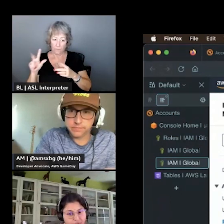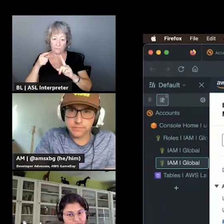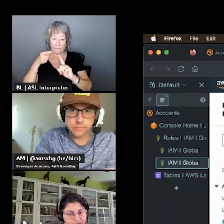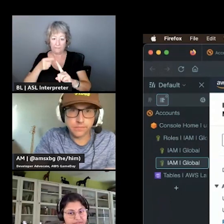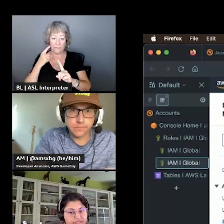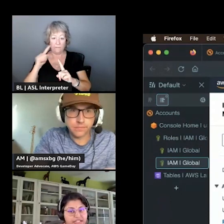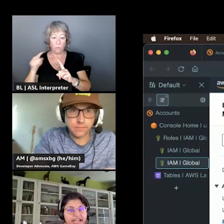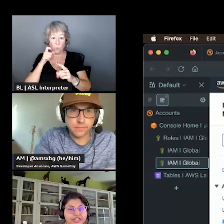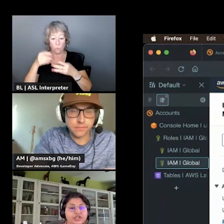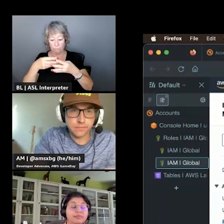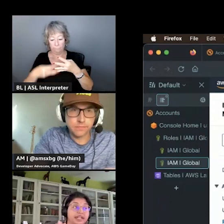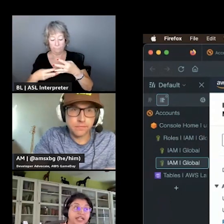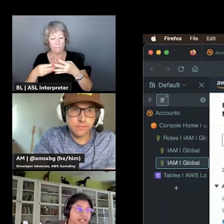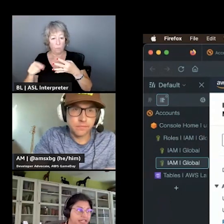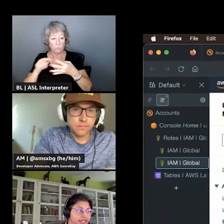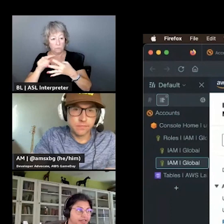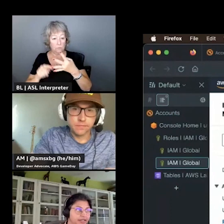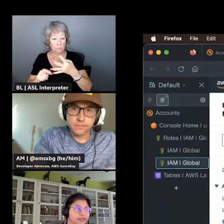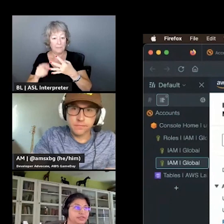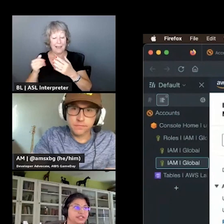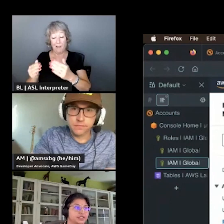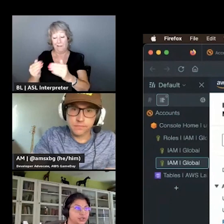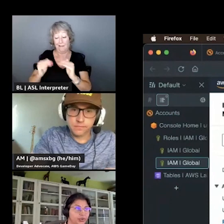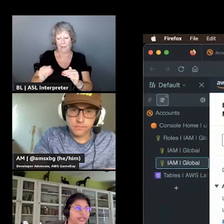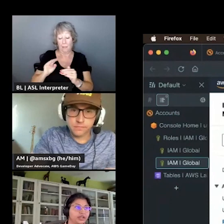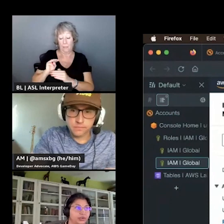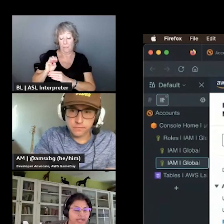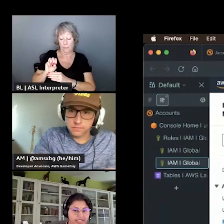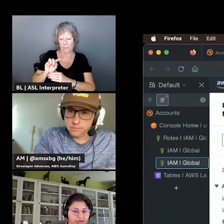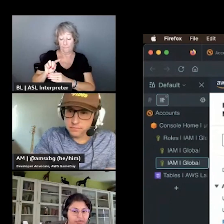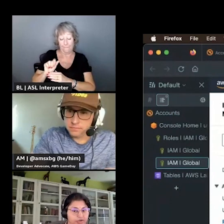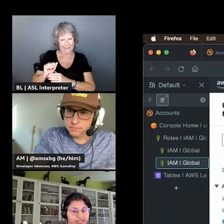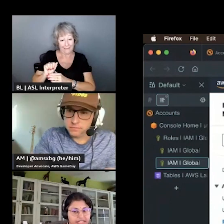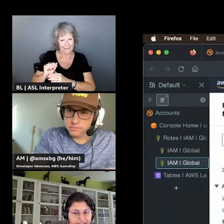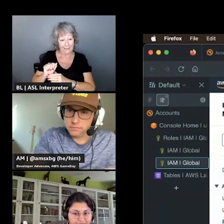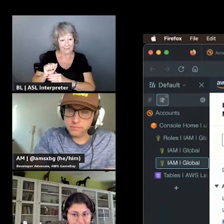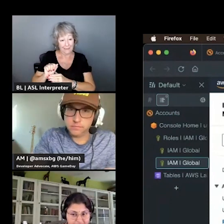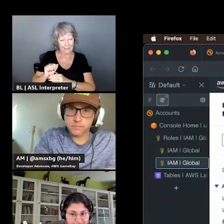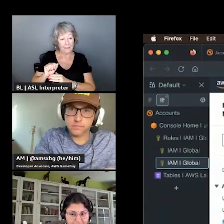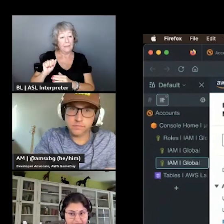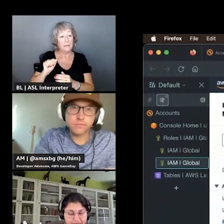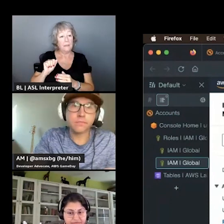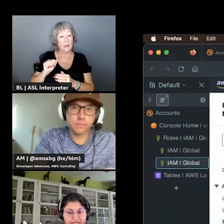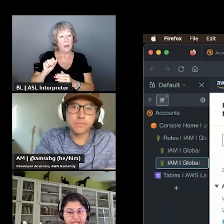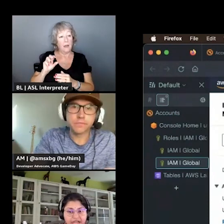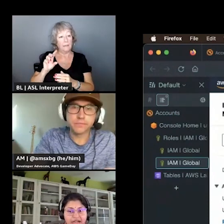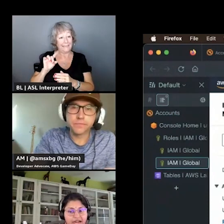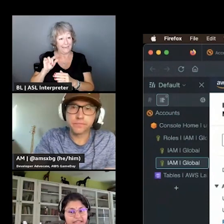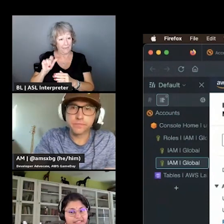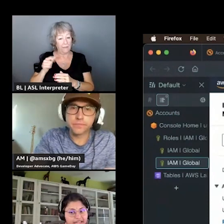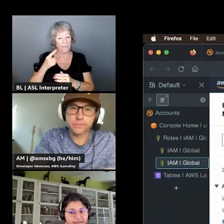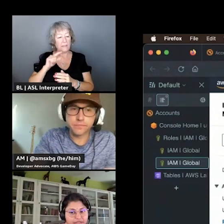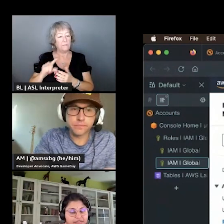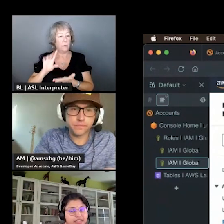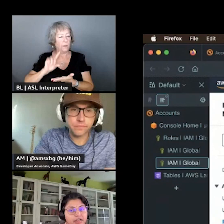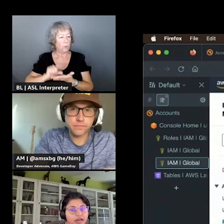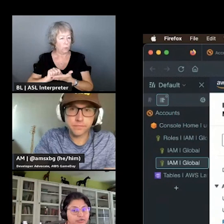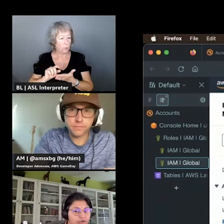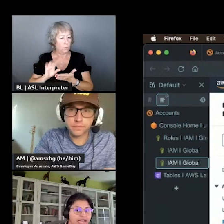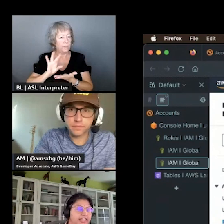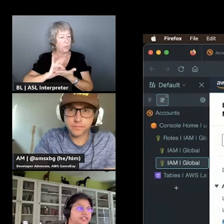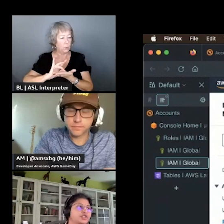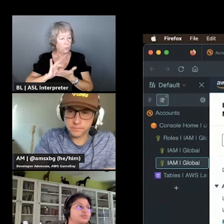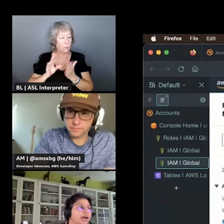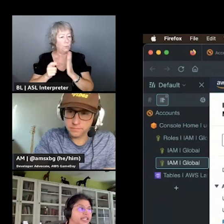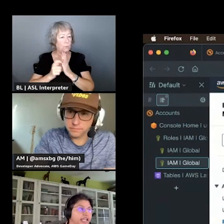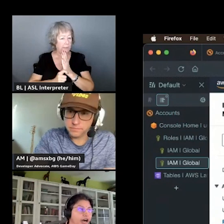and then now comes the actual metadata, which is stored in Glue catalog for the databases and tables. Again, I am giving